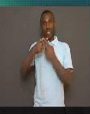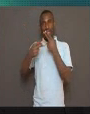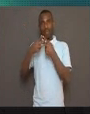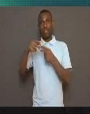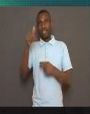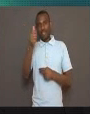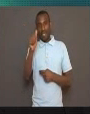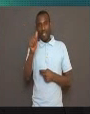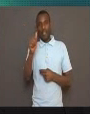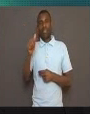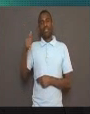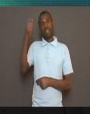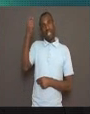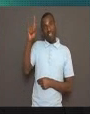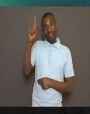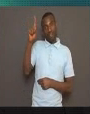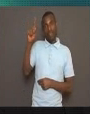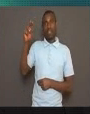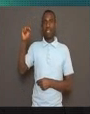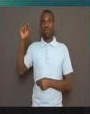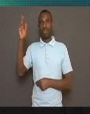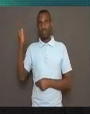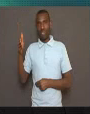10 exponent 11.